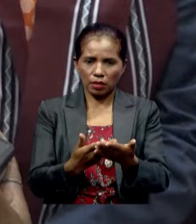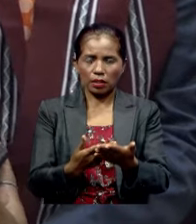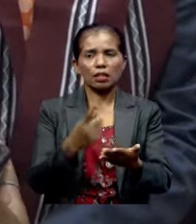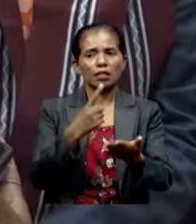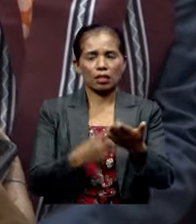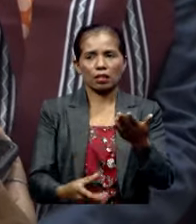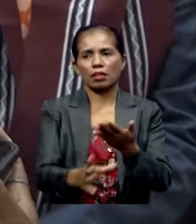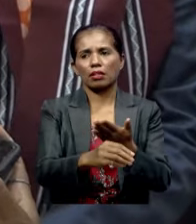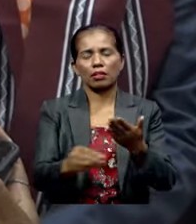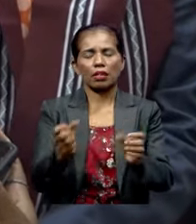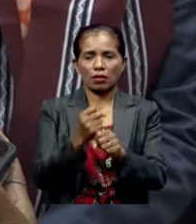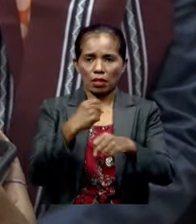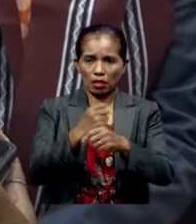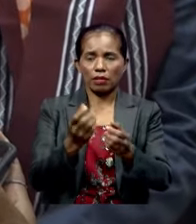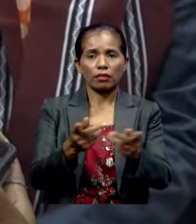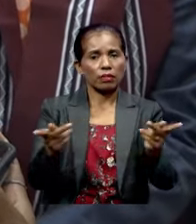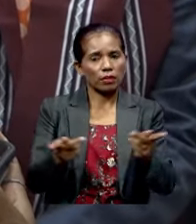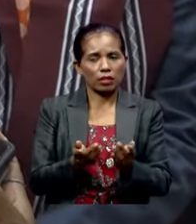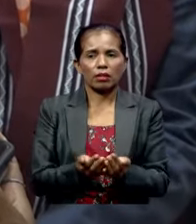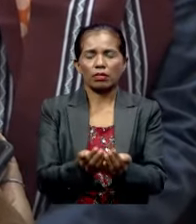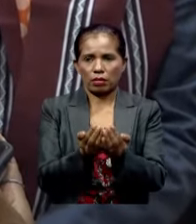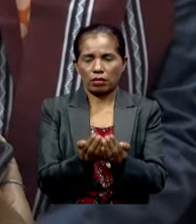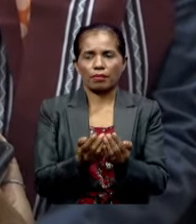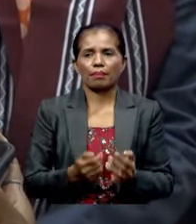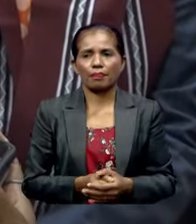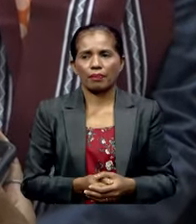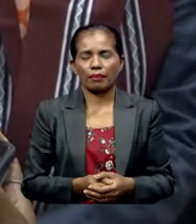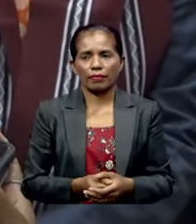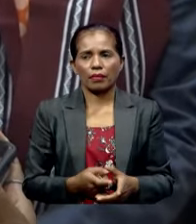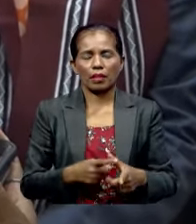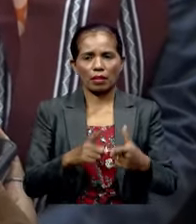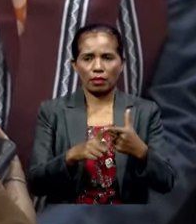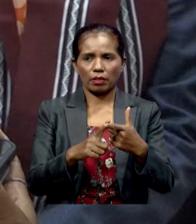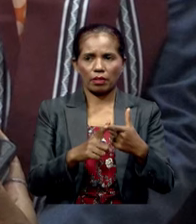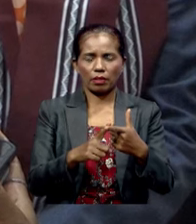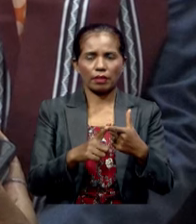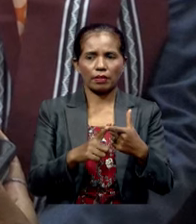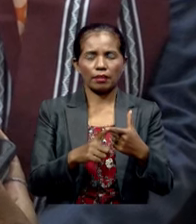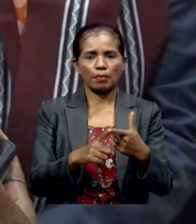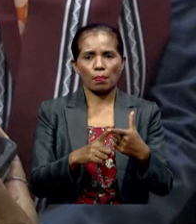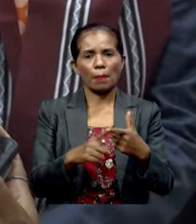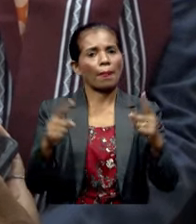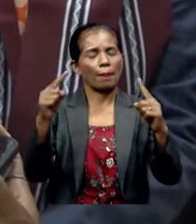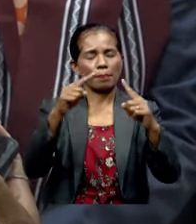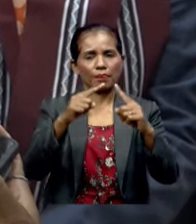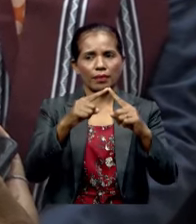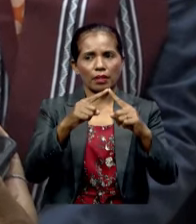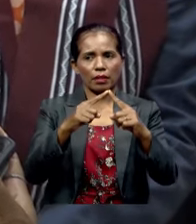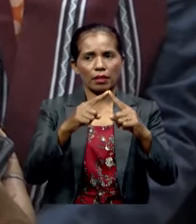for shipyards. And they came again to have a